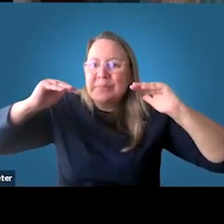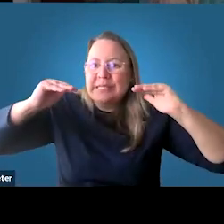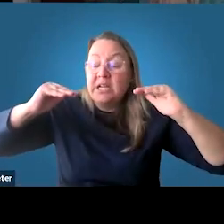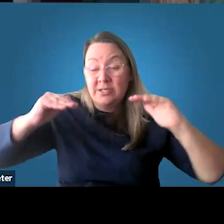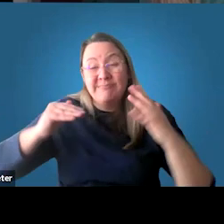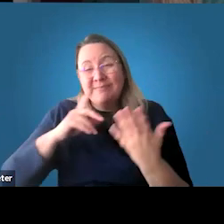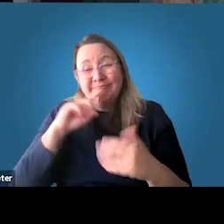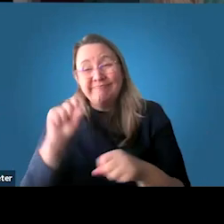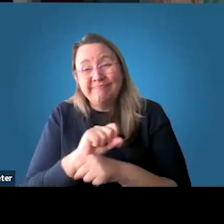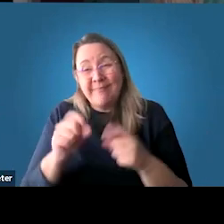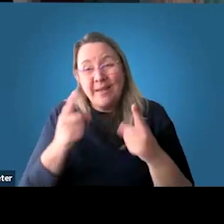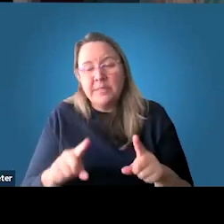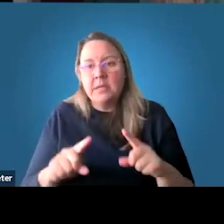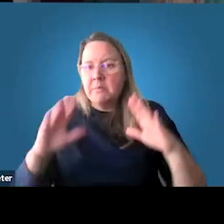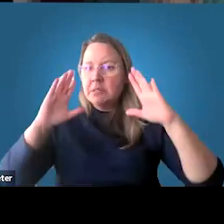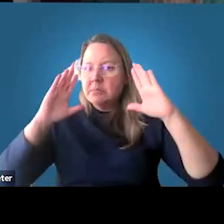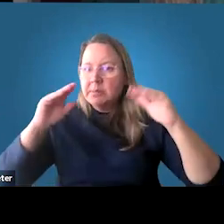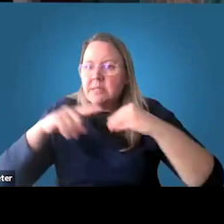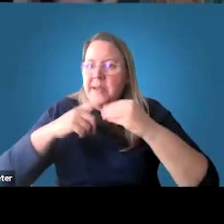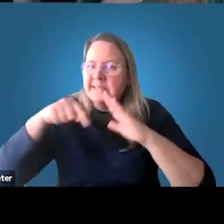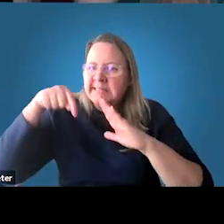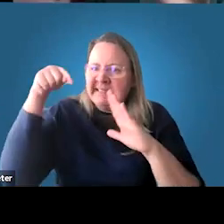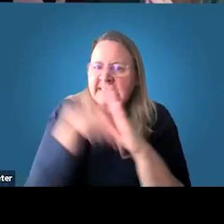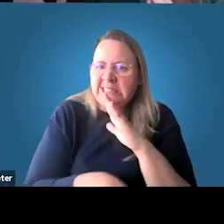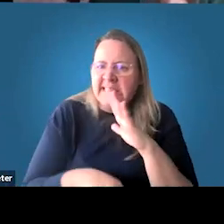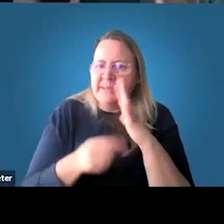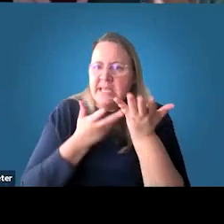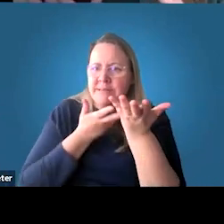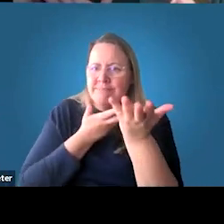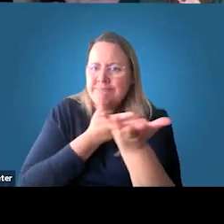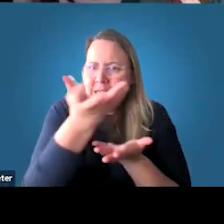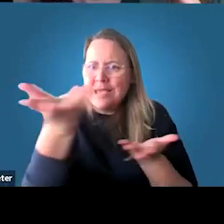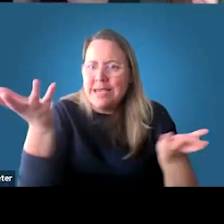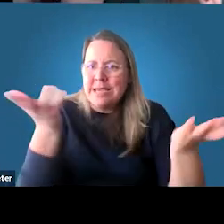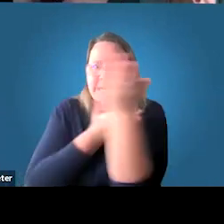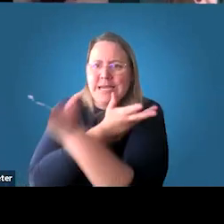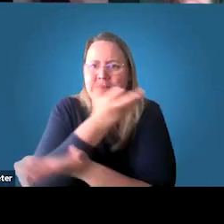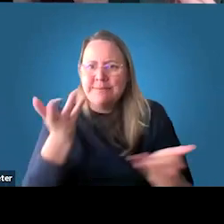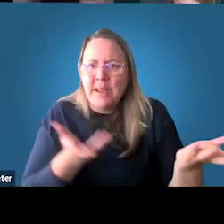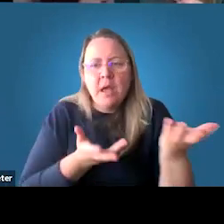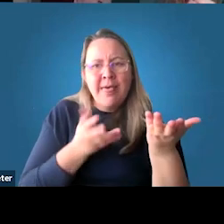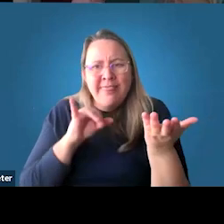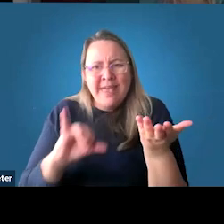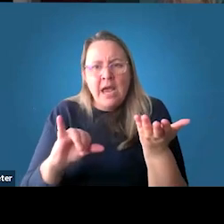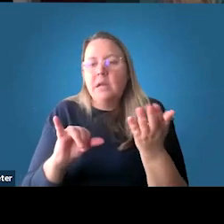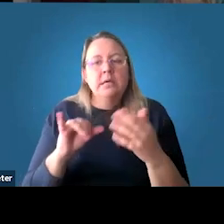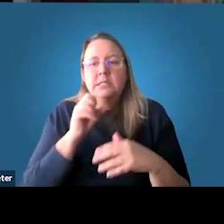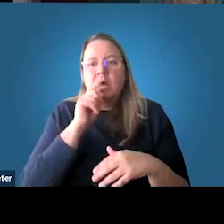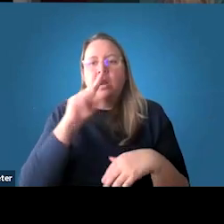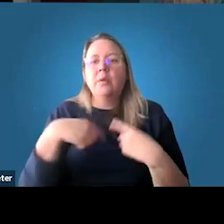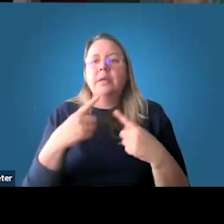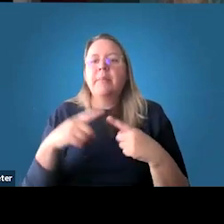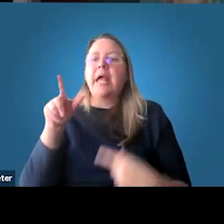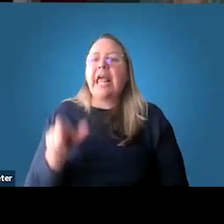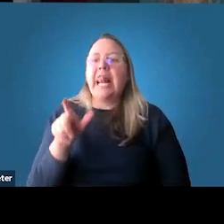rightly so, around deep engagement towards a model and a mindset where engagement isn't just clicks,